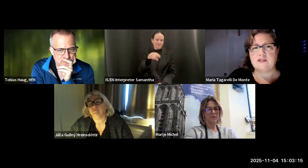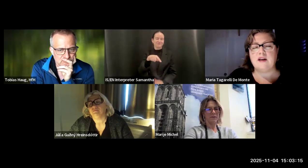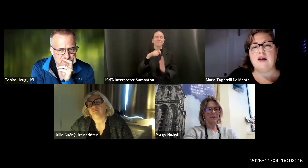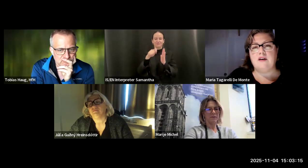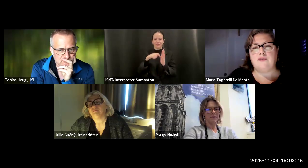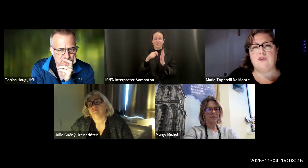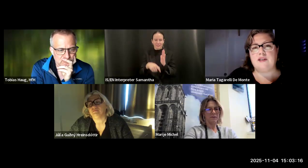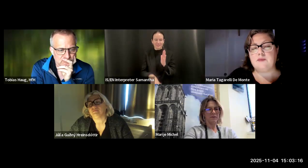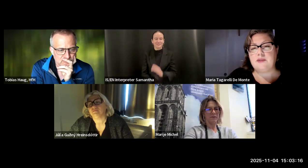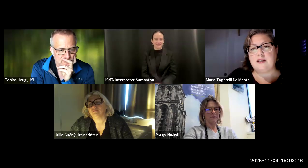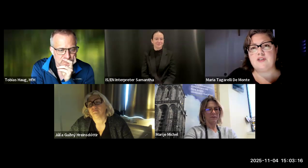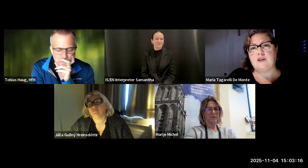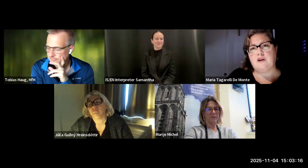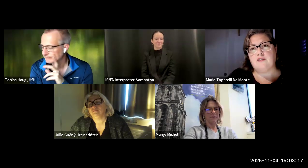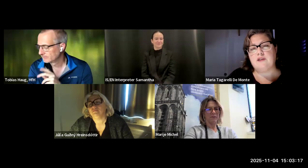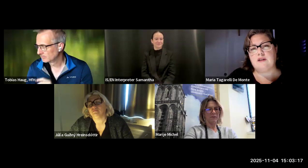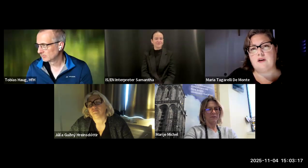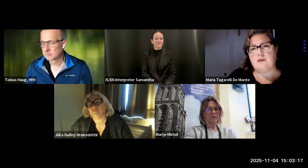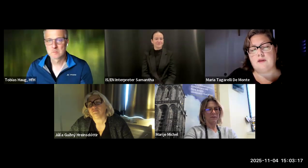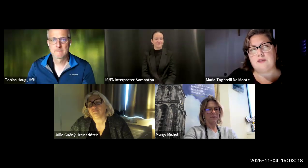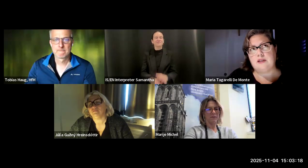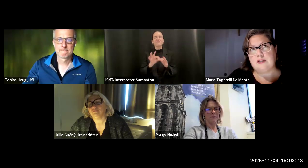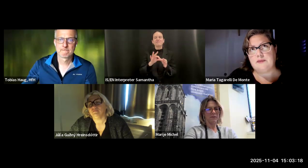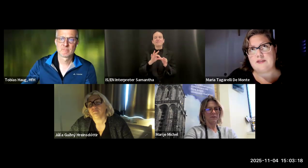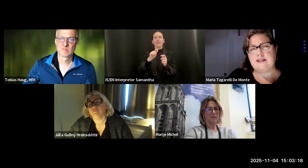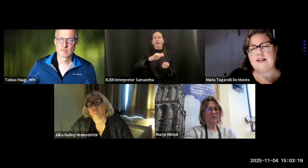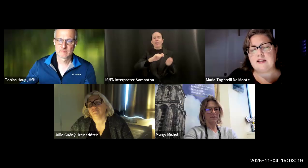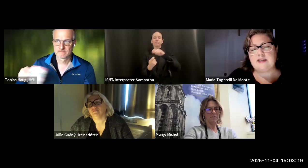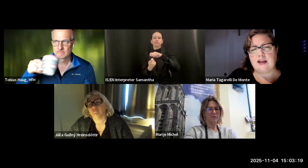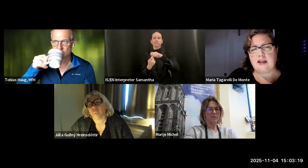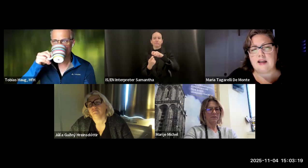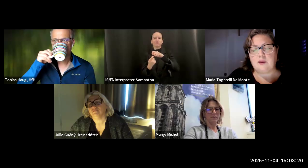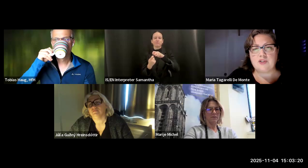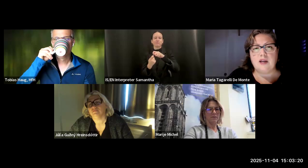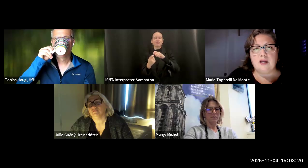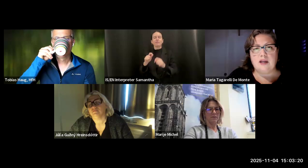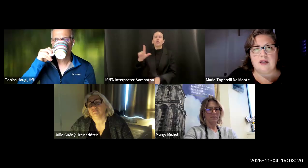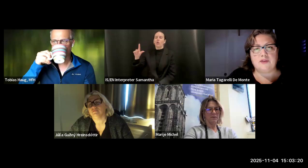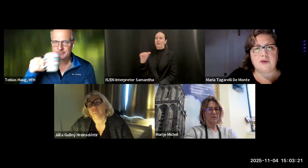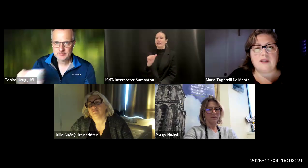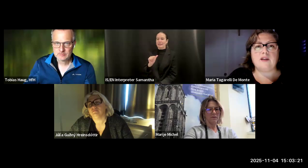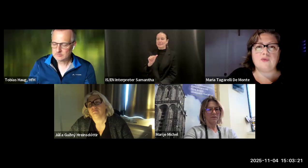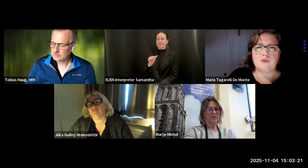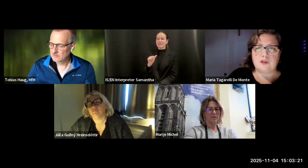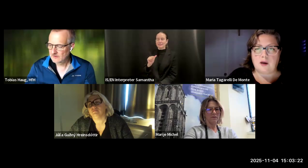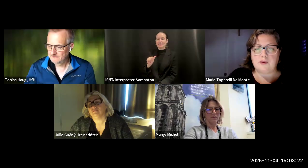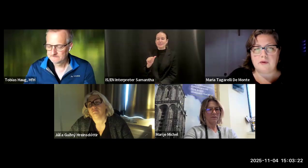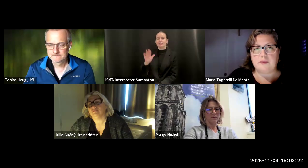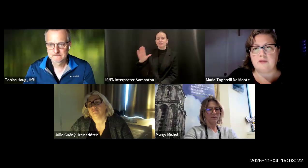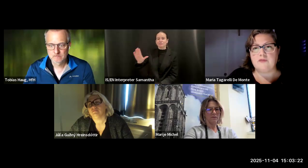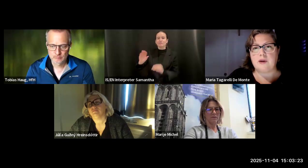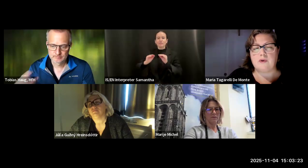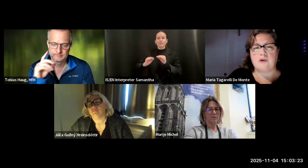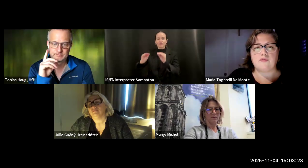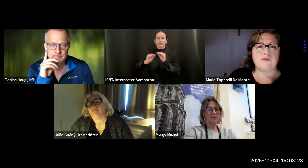first projects for the adaptation of the Italian Sign Language training to the